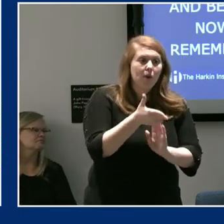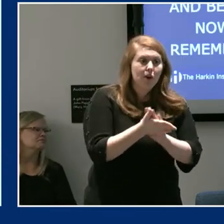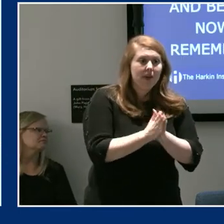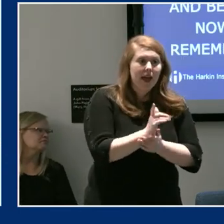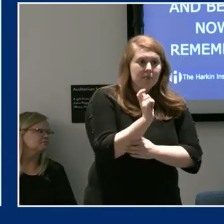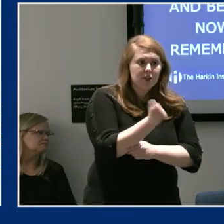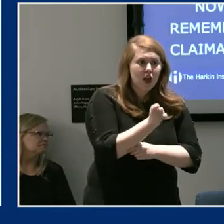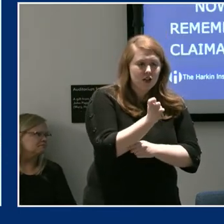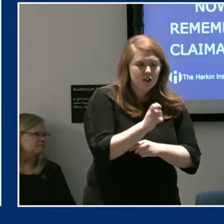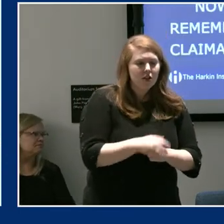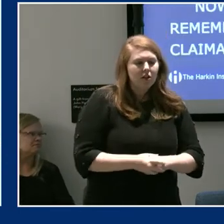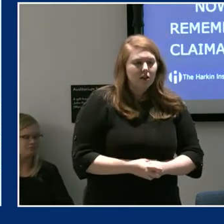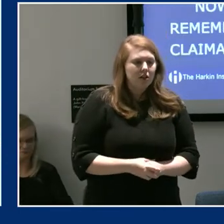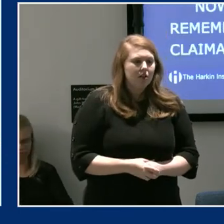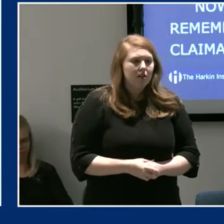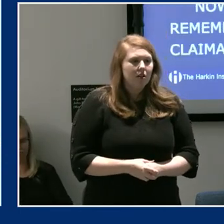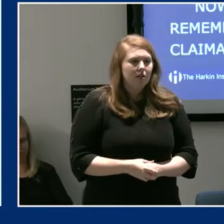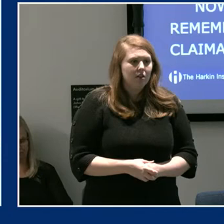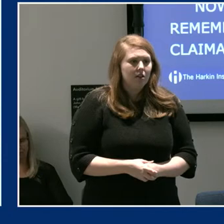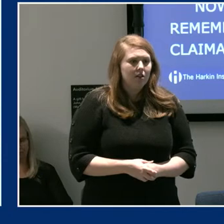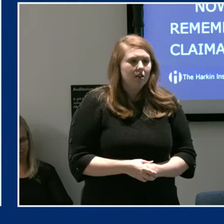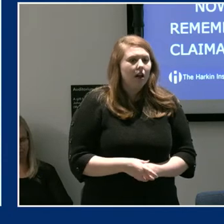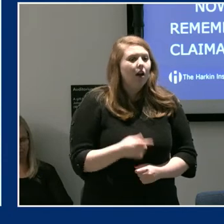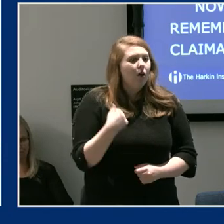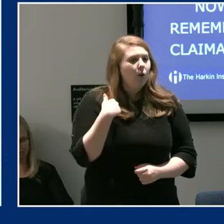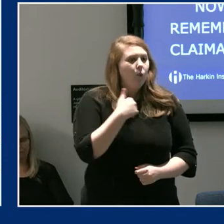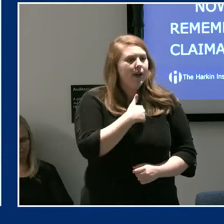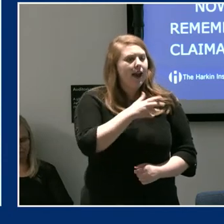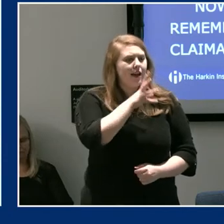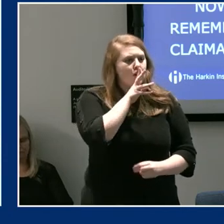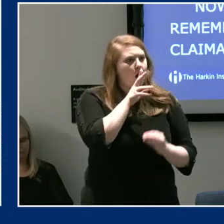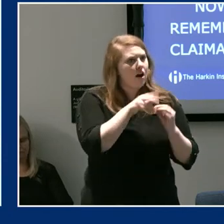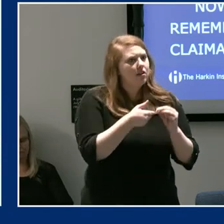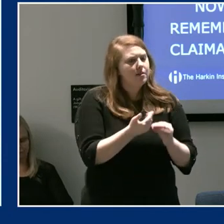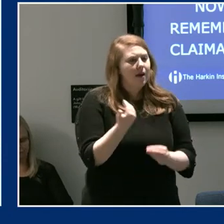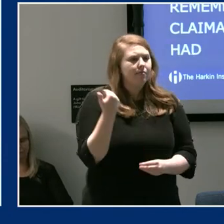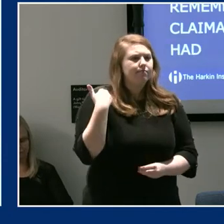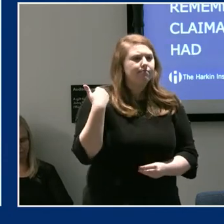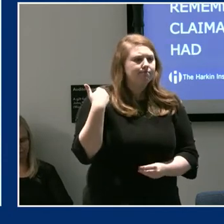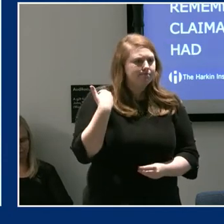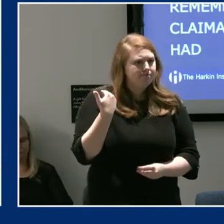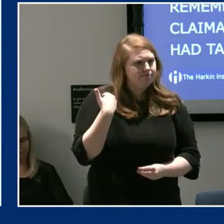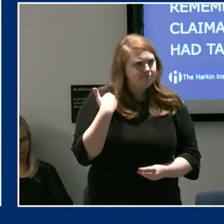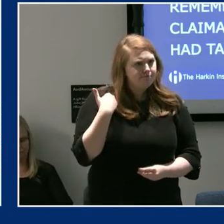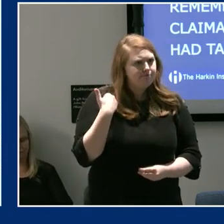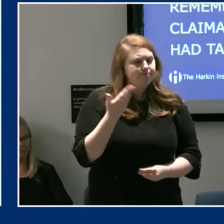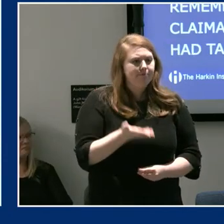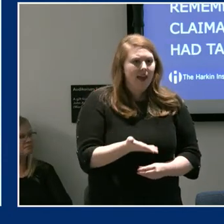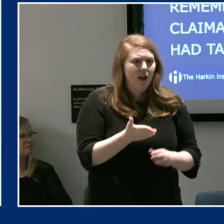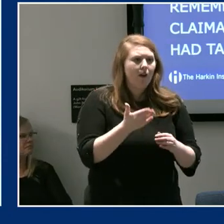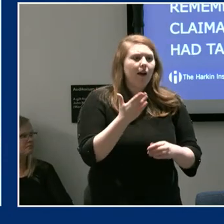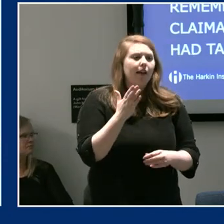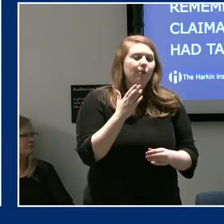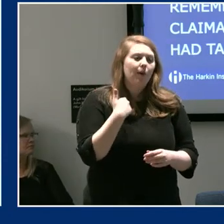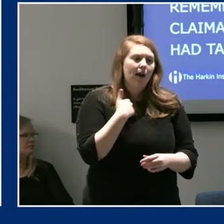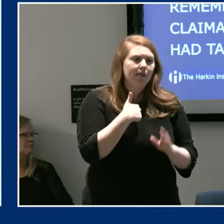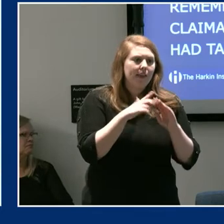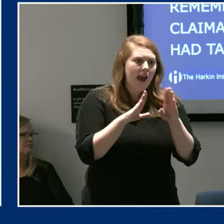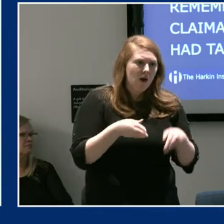that we had talked at that time when I was in the House and Senate about the